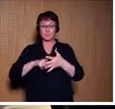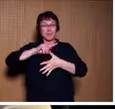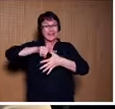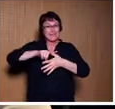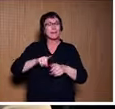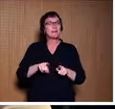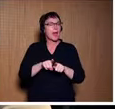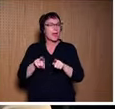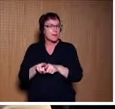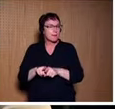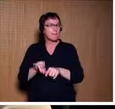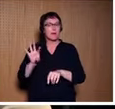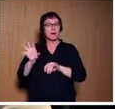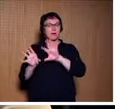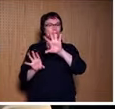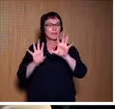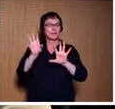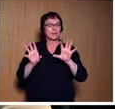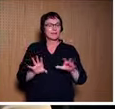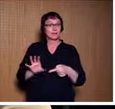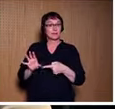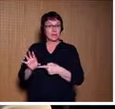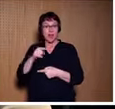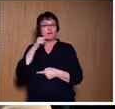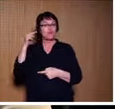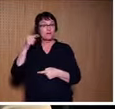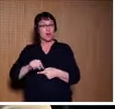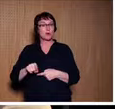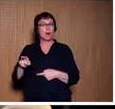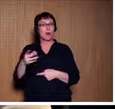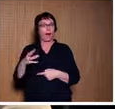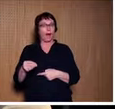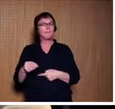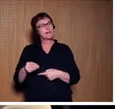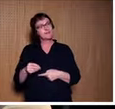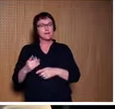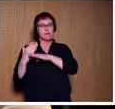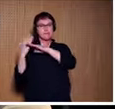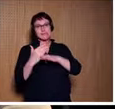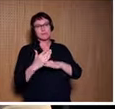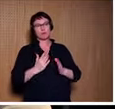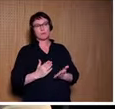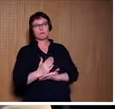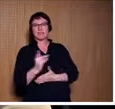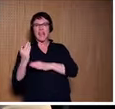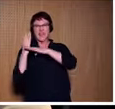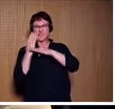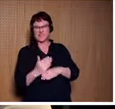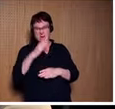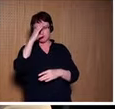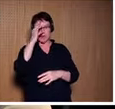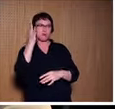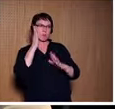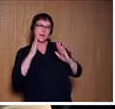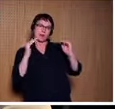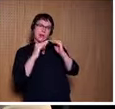Russia is using anti-gender as a way of gaining friends in different places and creating enemies. And then finally, it is